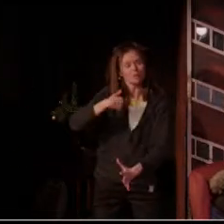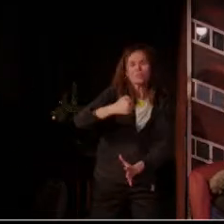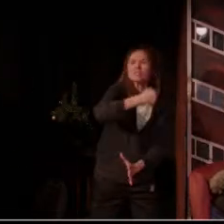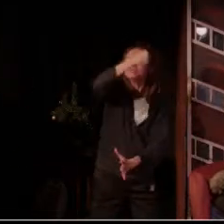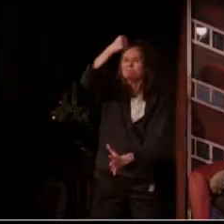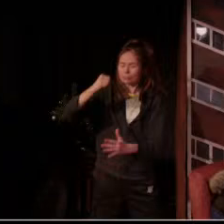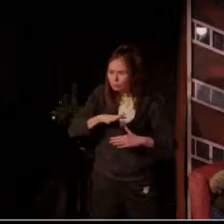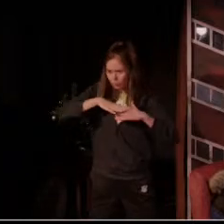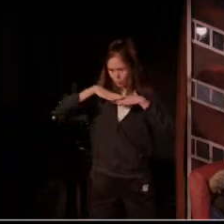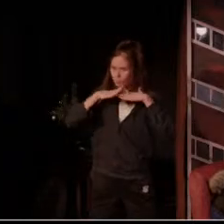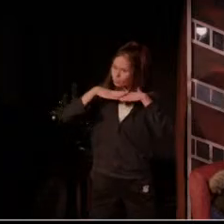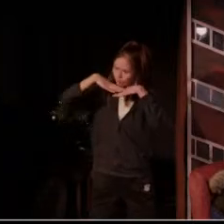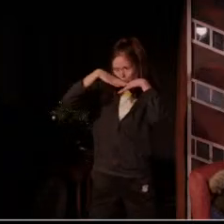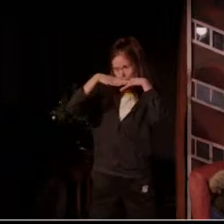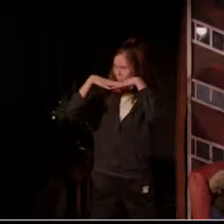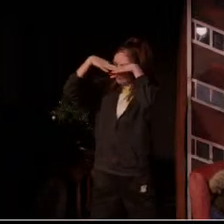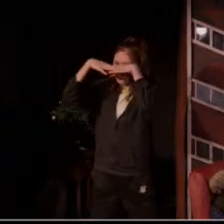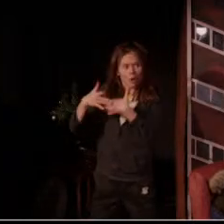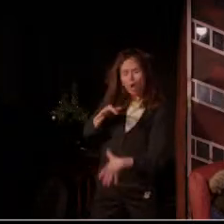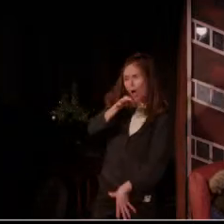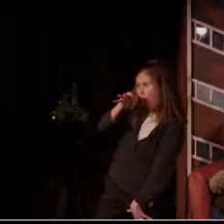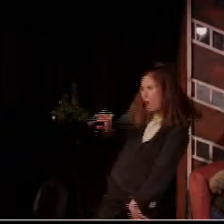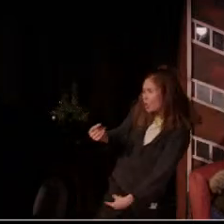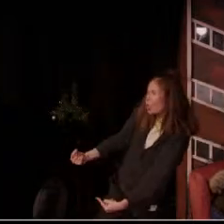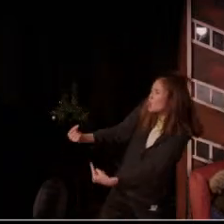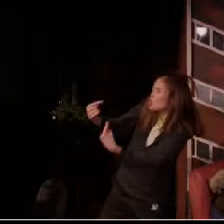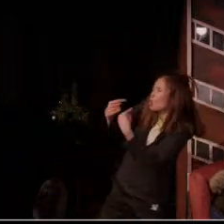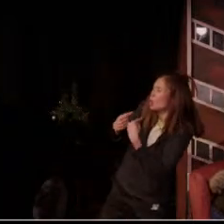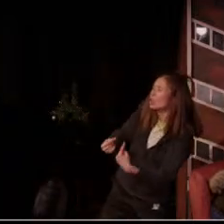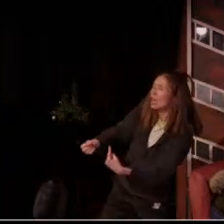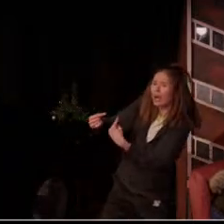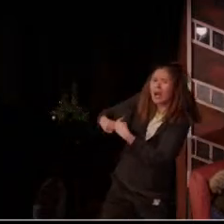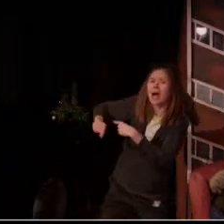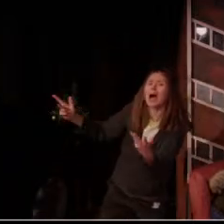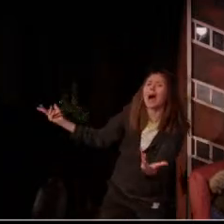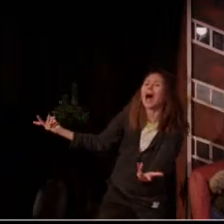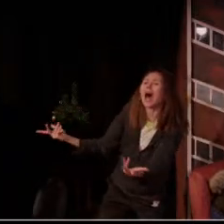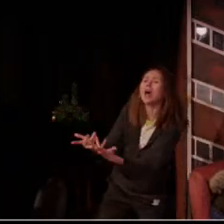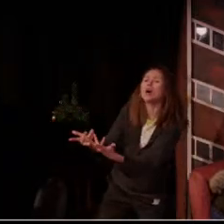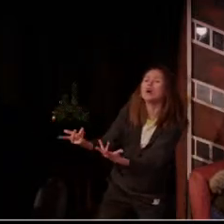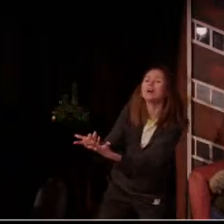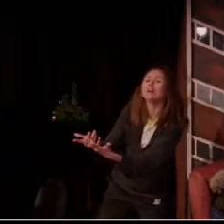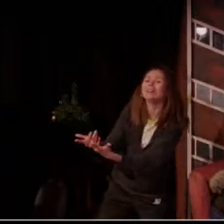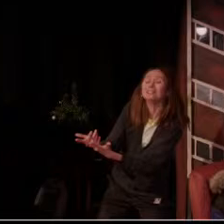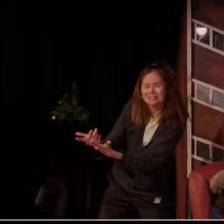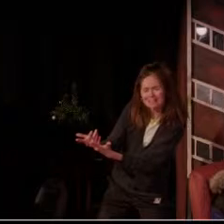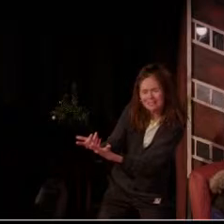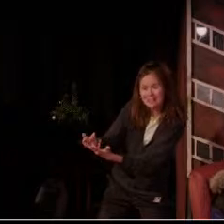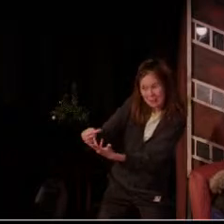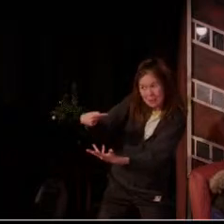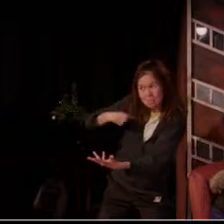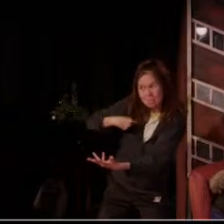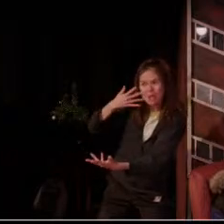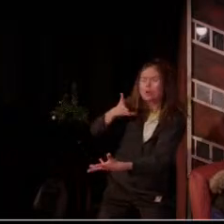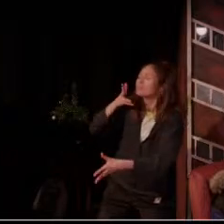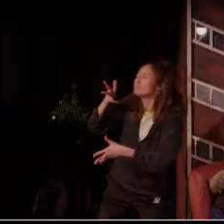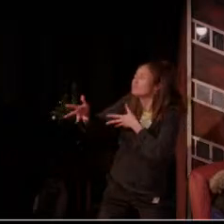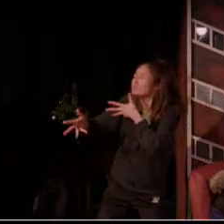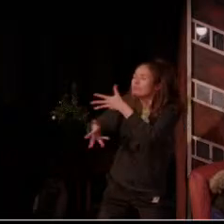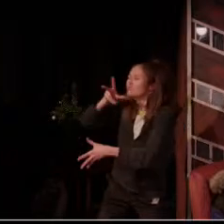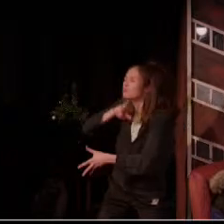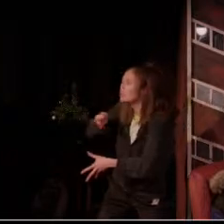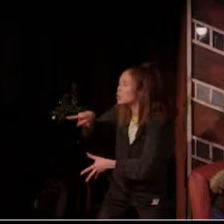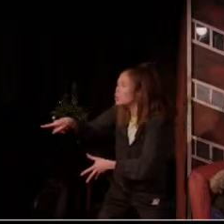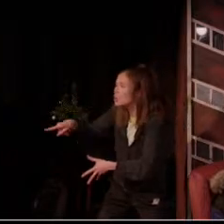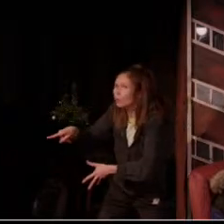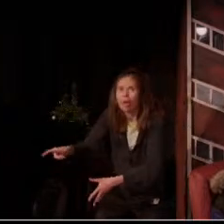newer torture must I receive when every word I speak deserves to feel your worst?